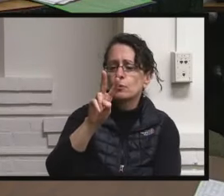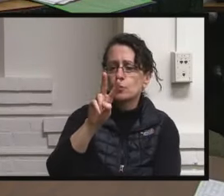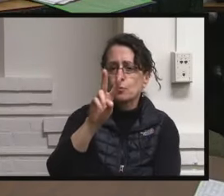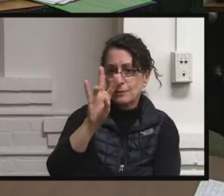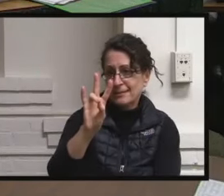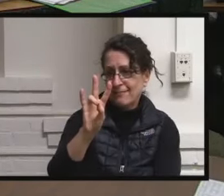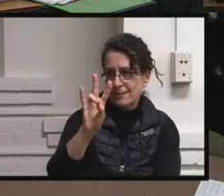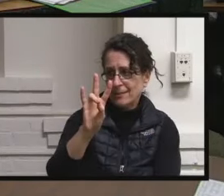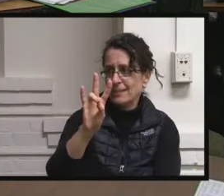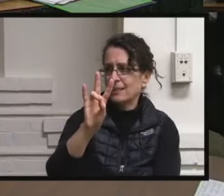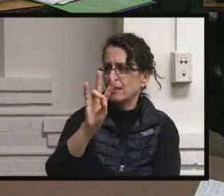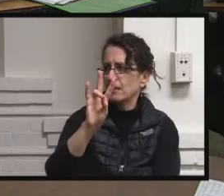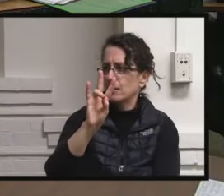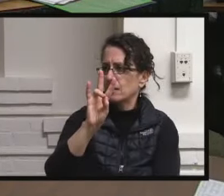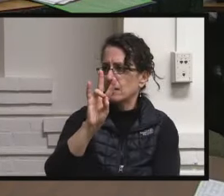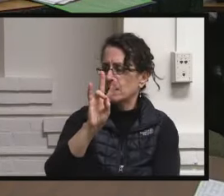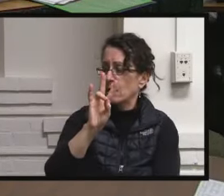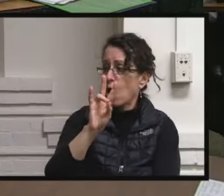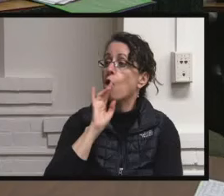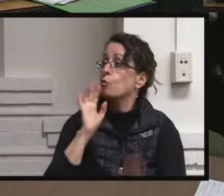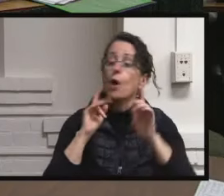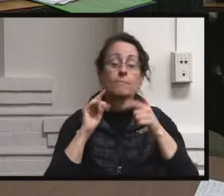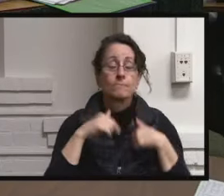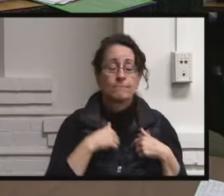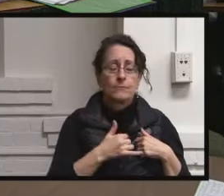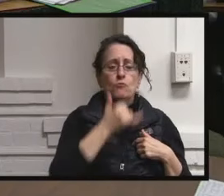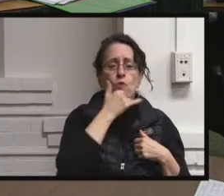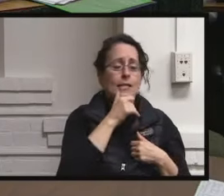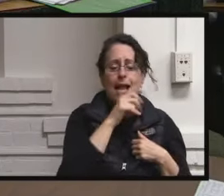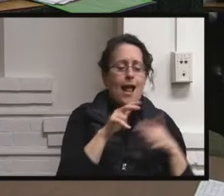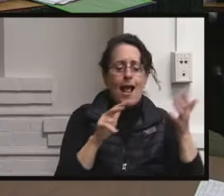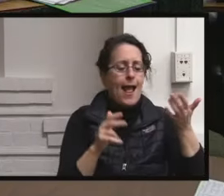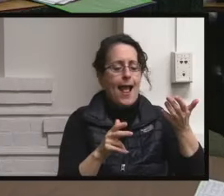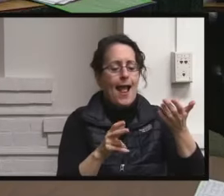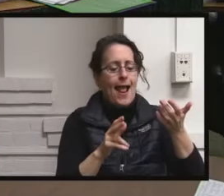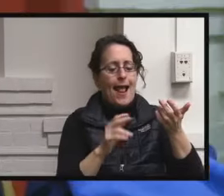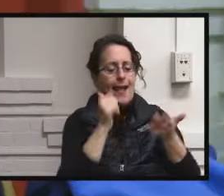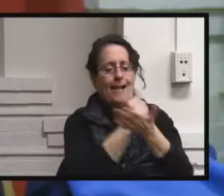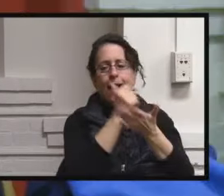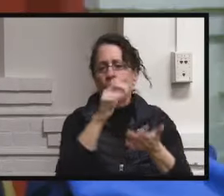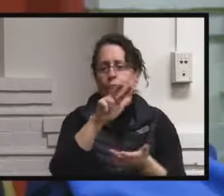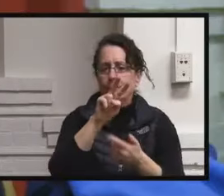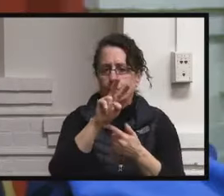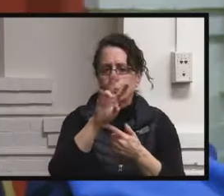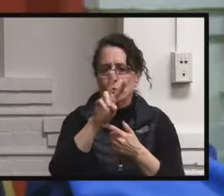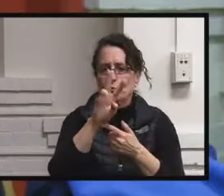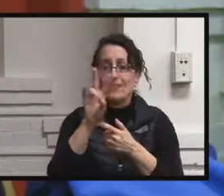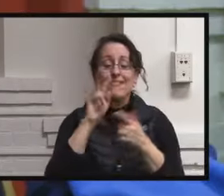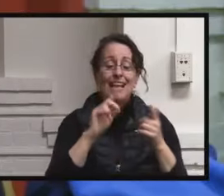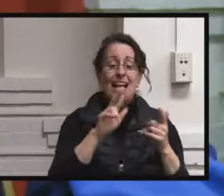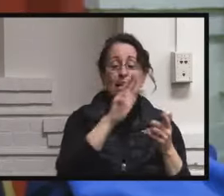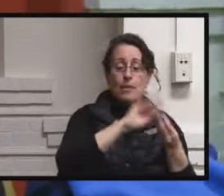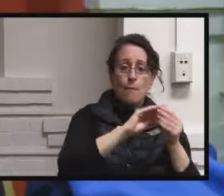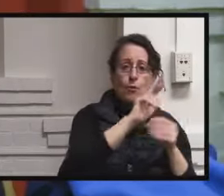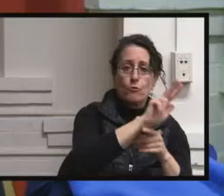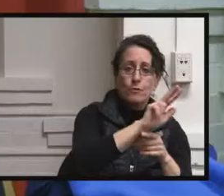them out now because it's a dual stream system? No. Okay. Dual stream includes all plastics. Plastics are